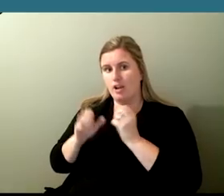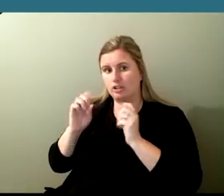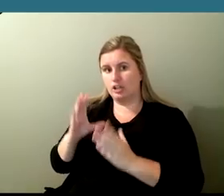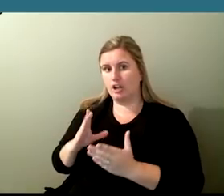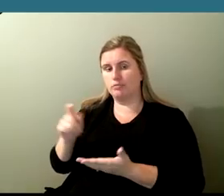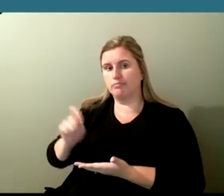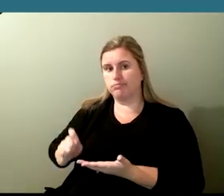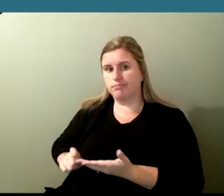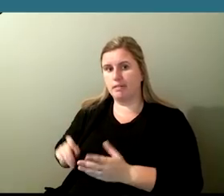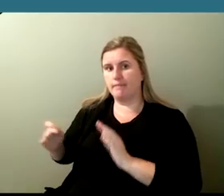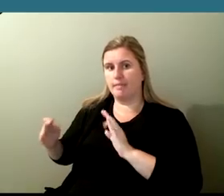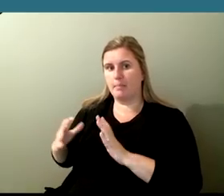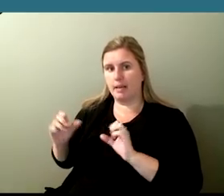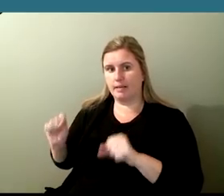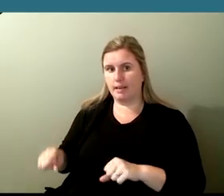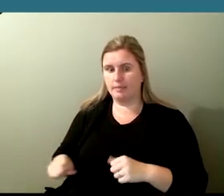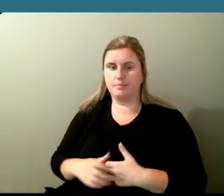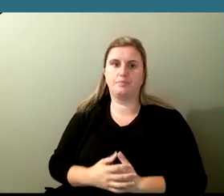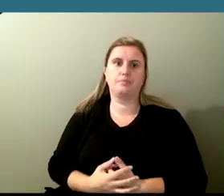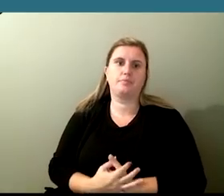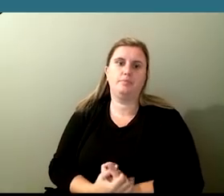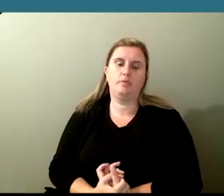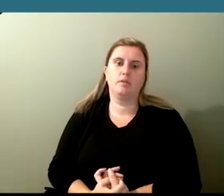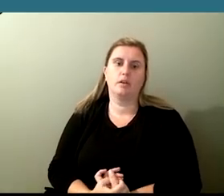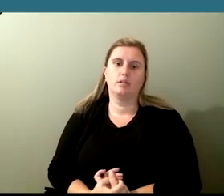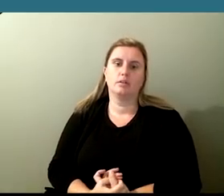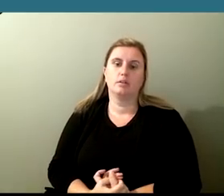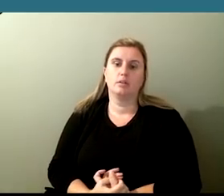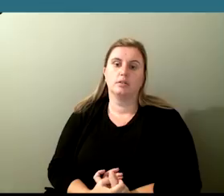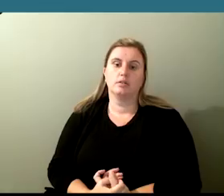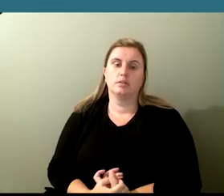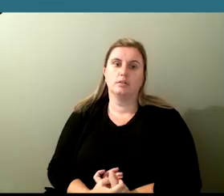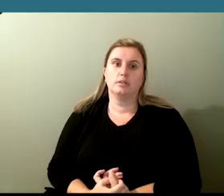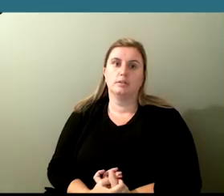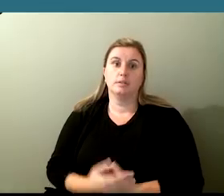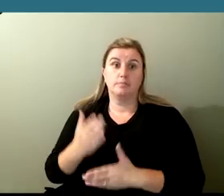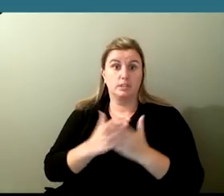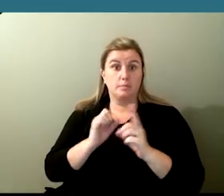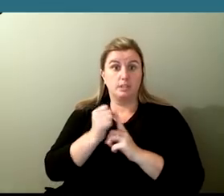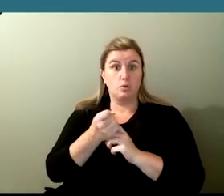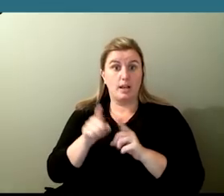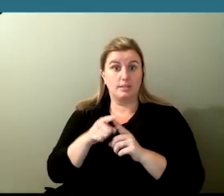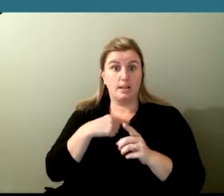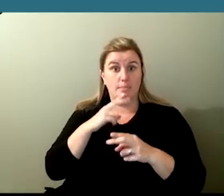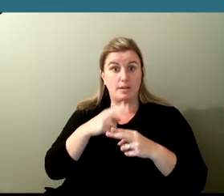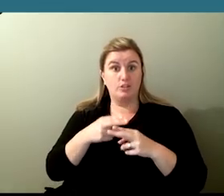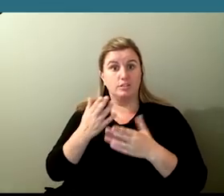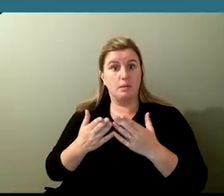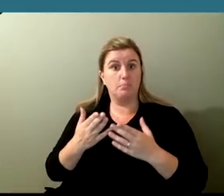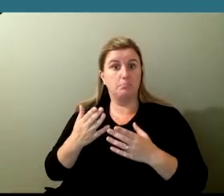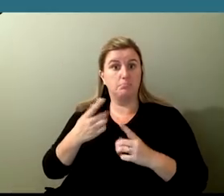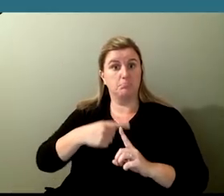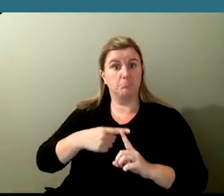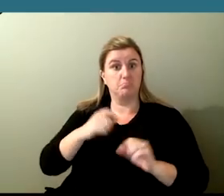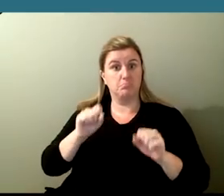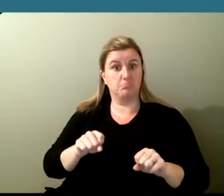provide specific feedback. In some cases, as I said, it has advantages, such as